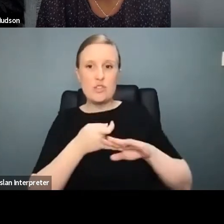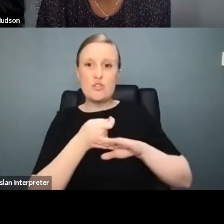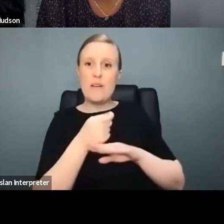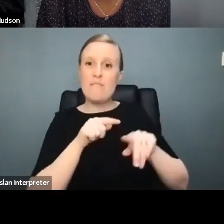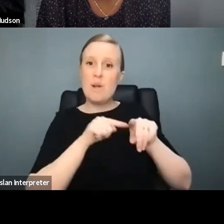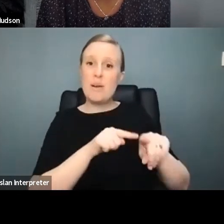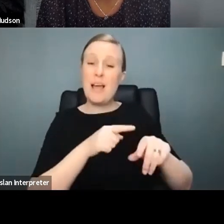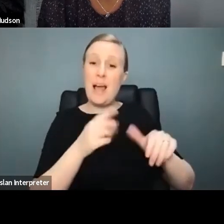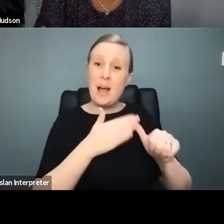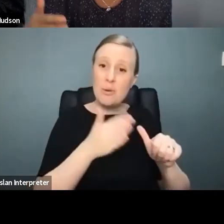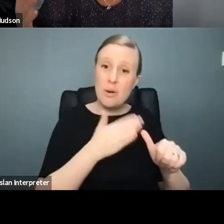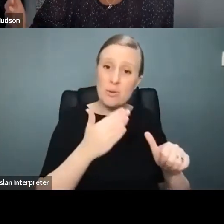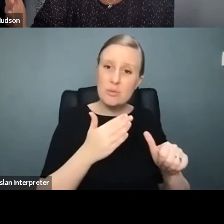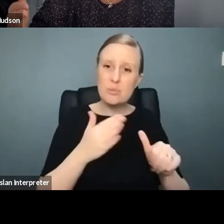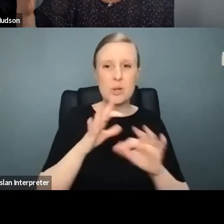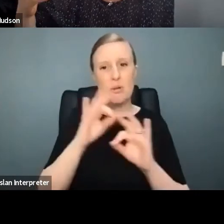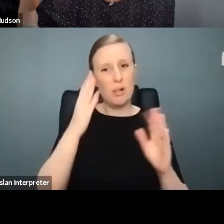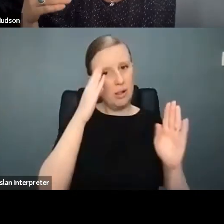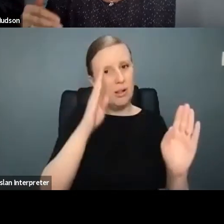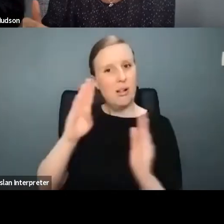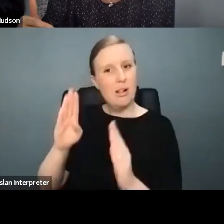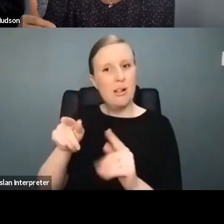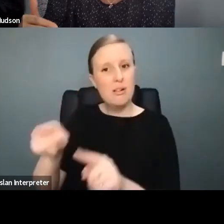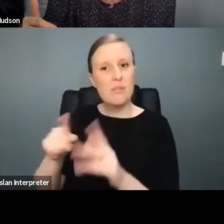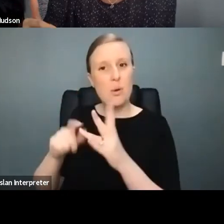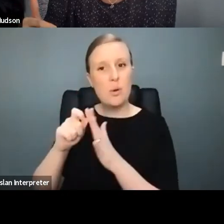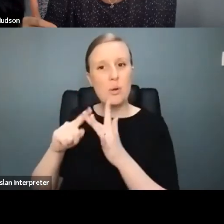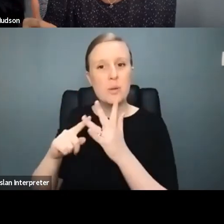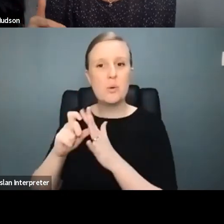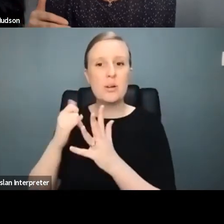for people, and what are some of the other options in terms of stepping down,